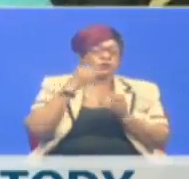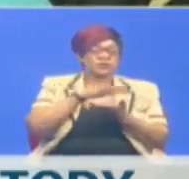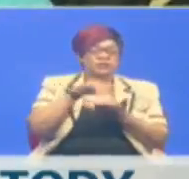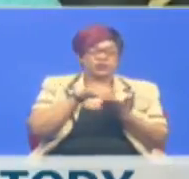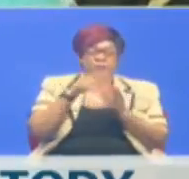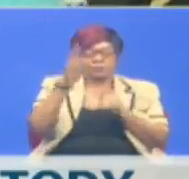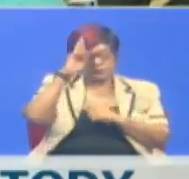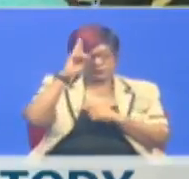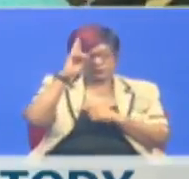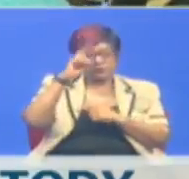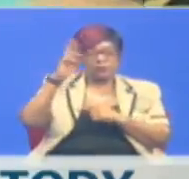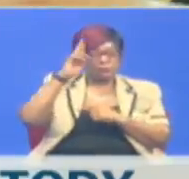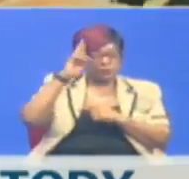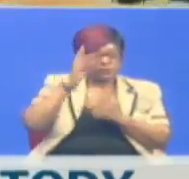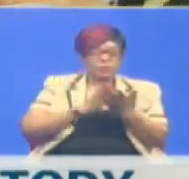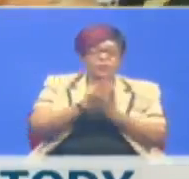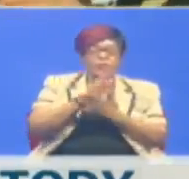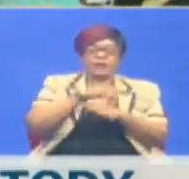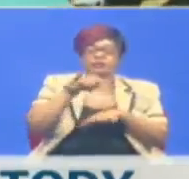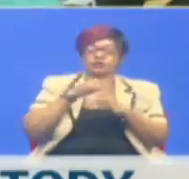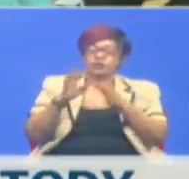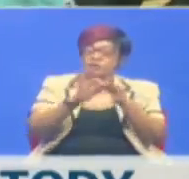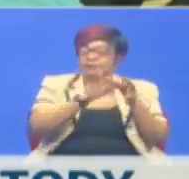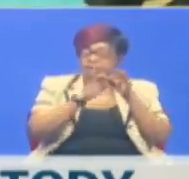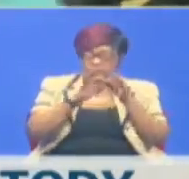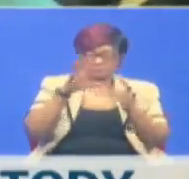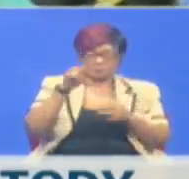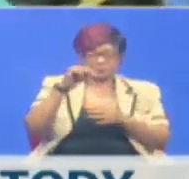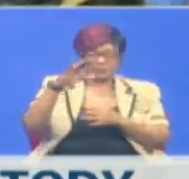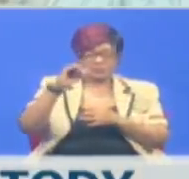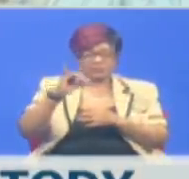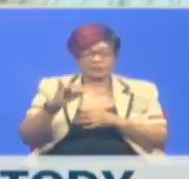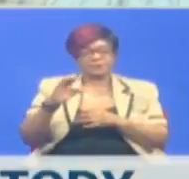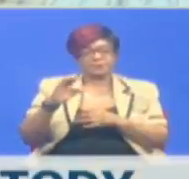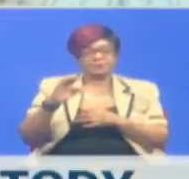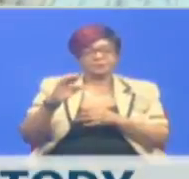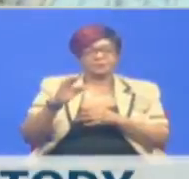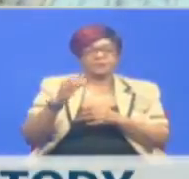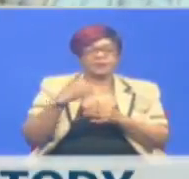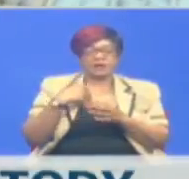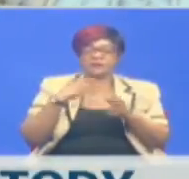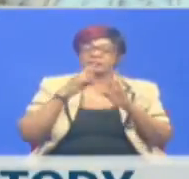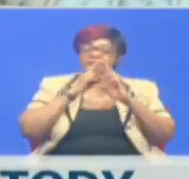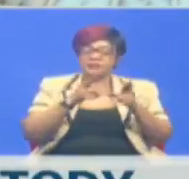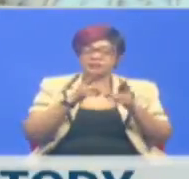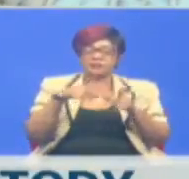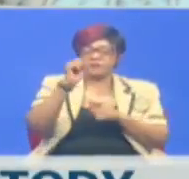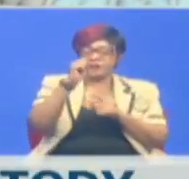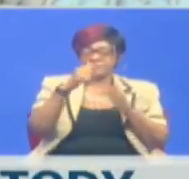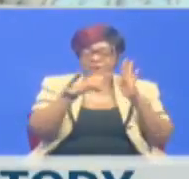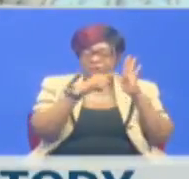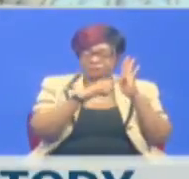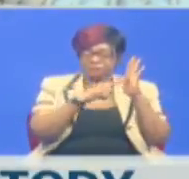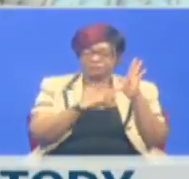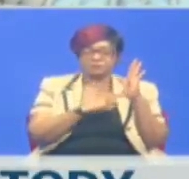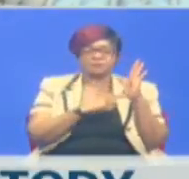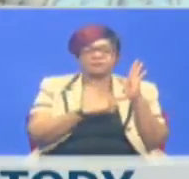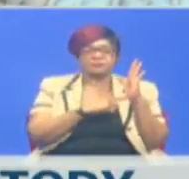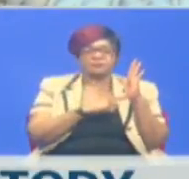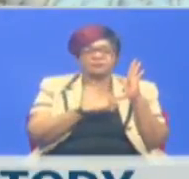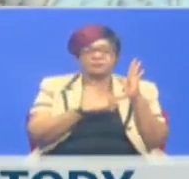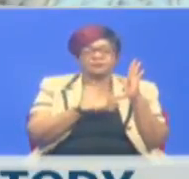The police, through the National Cohesion and Integration Commission, NCIC, had preferred 5 charges against the legislator.